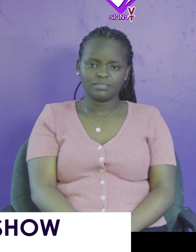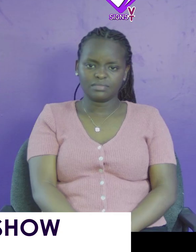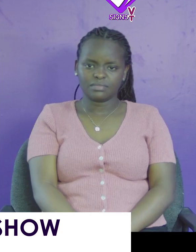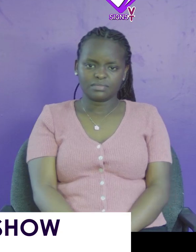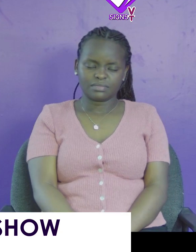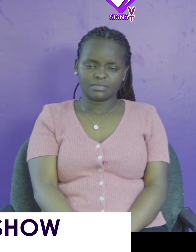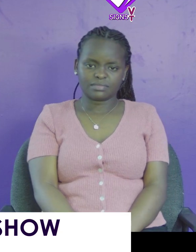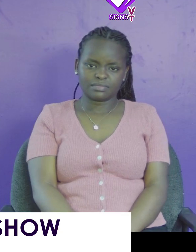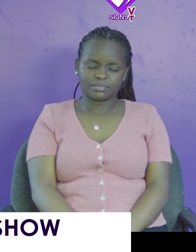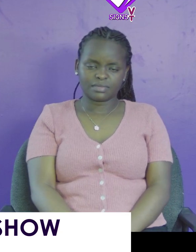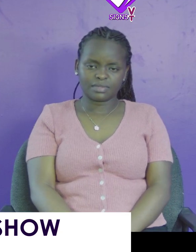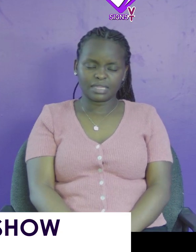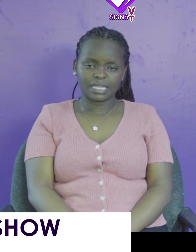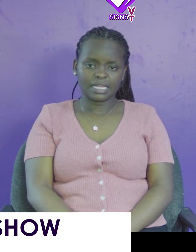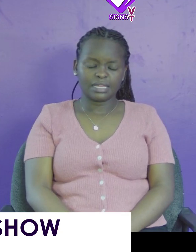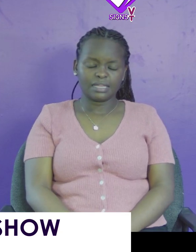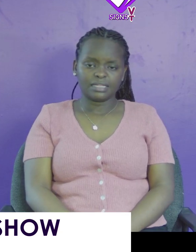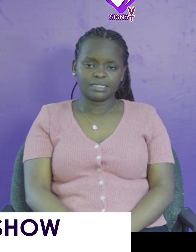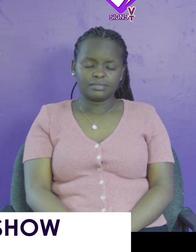now, on